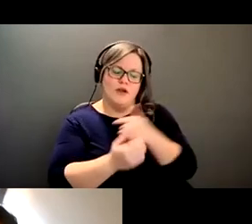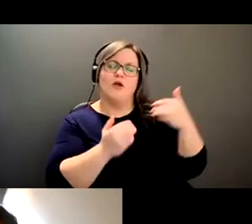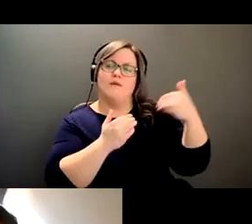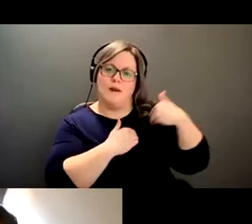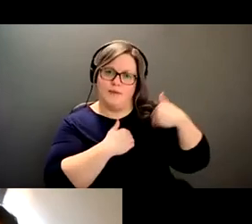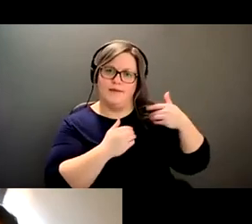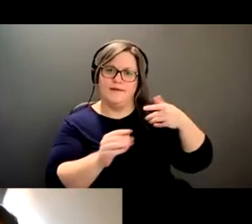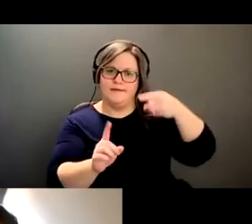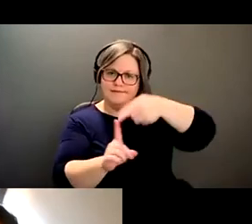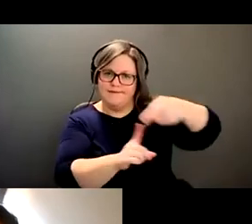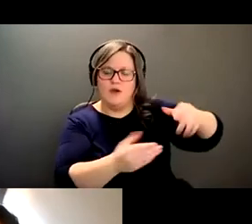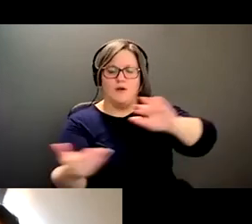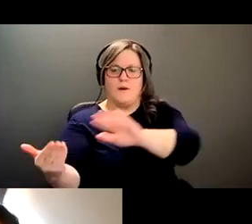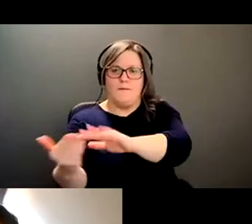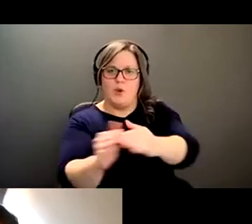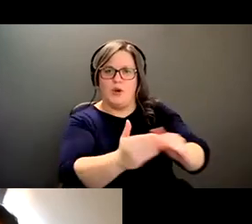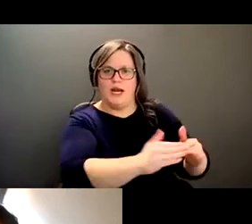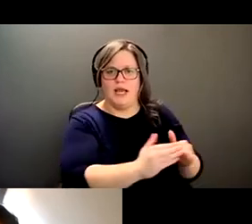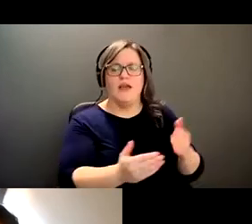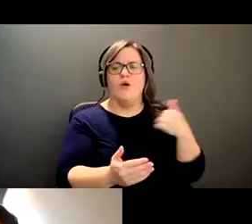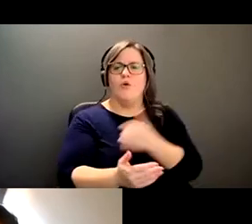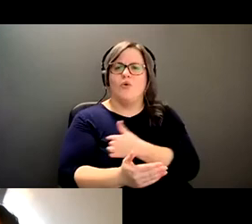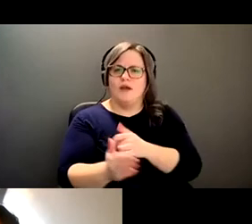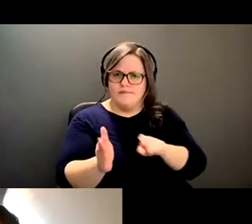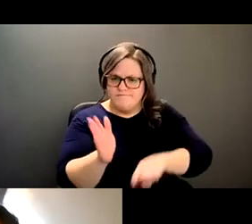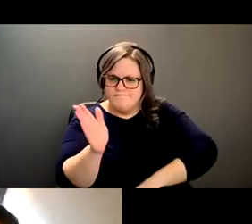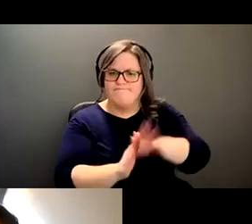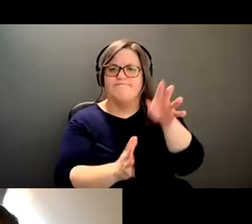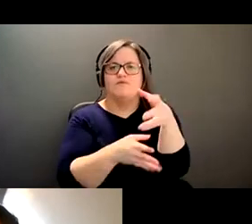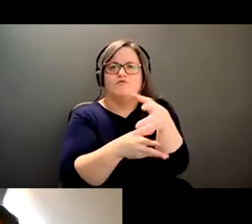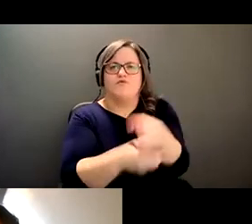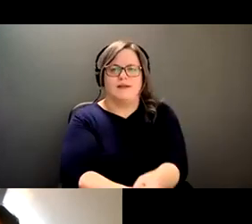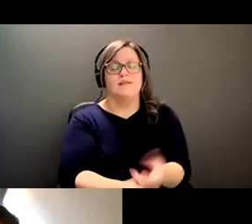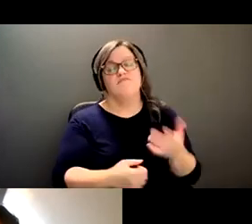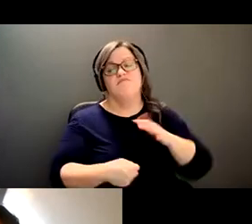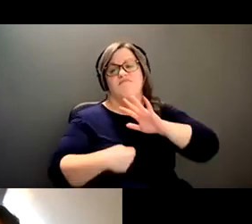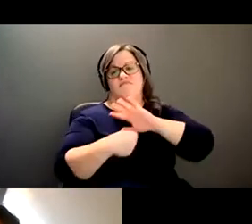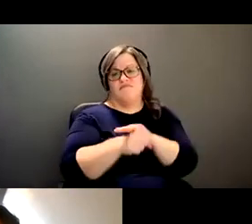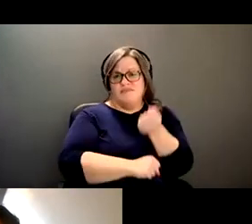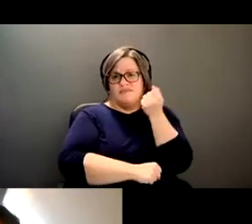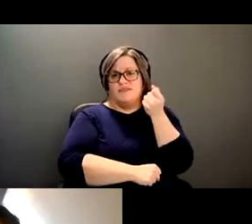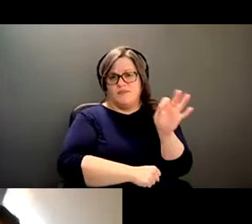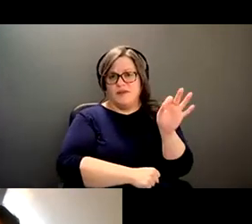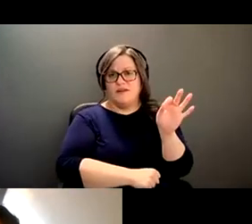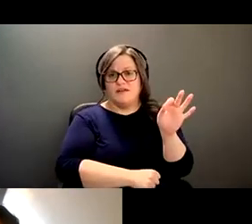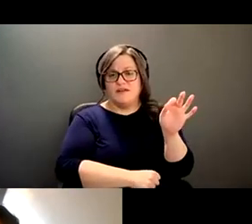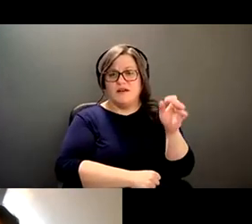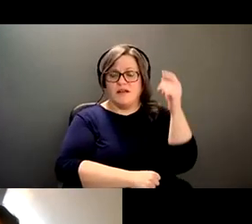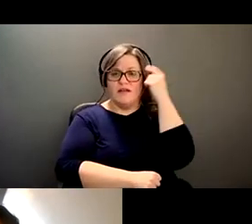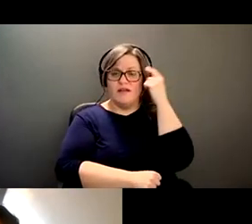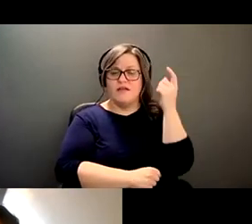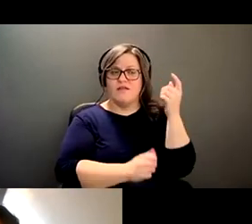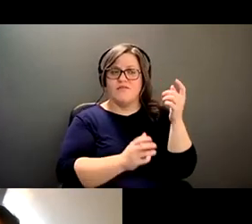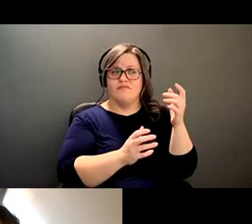just using sort of more of a trust-based model where, you know, through the pandemic, like I think a lot of governments at all